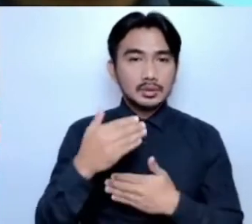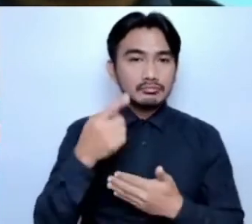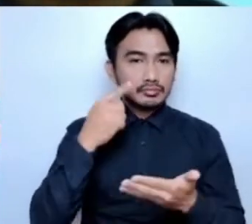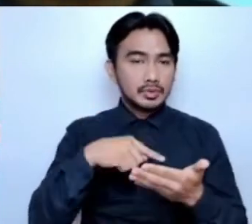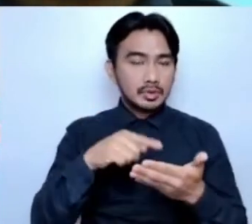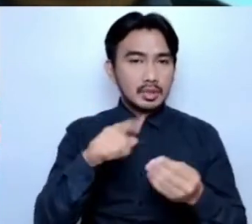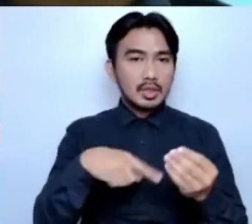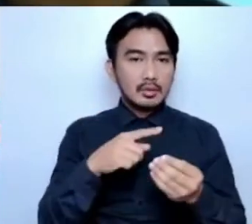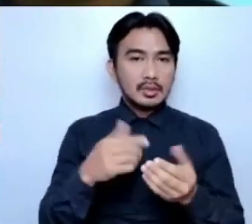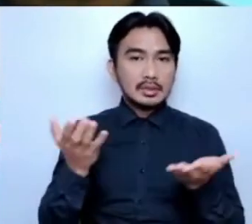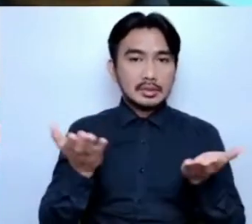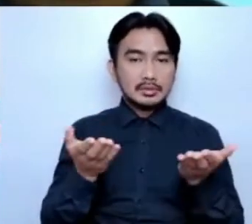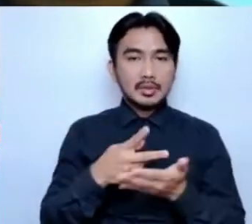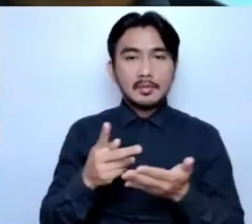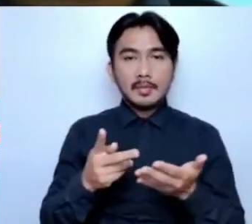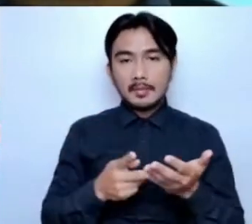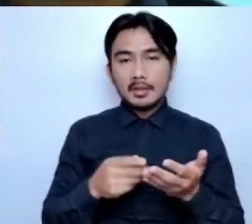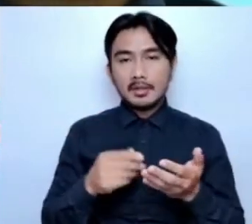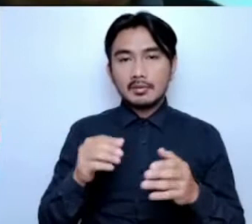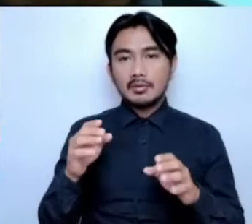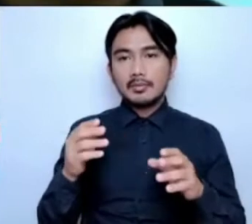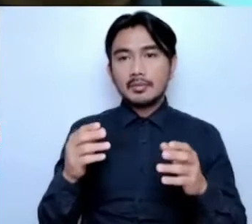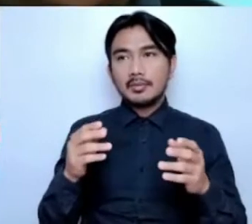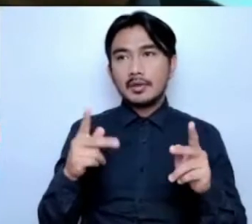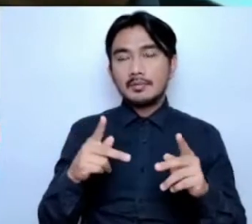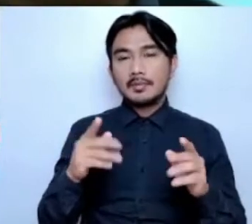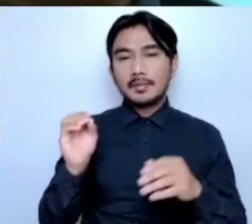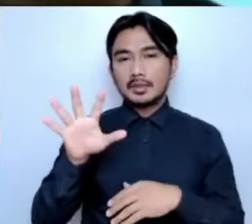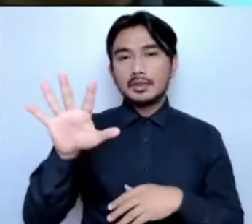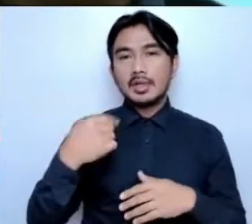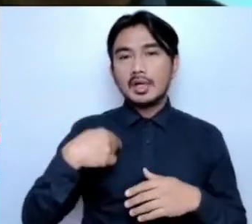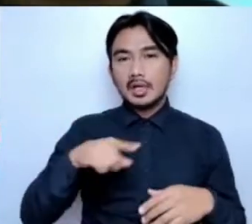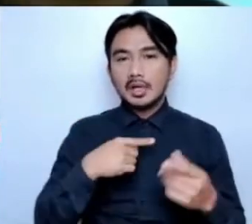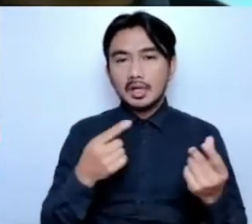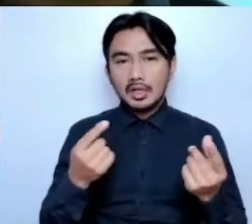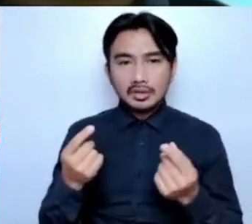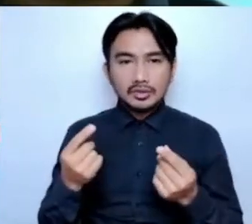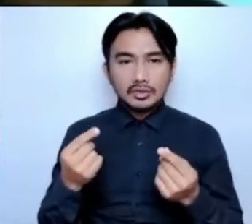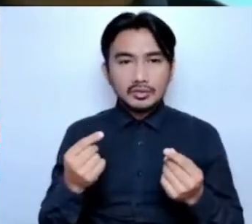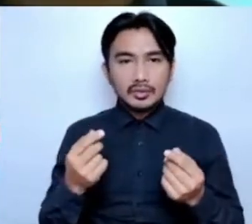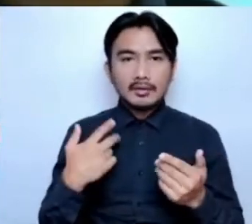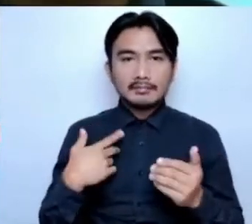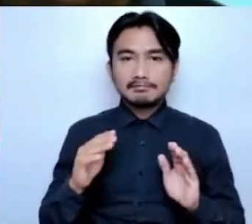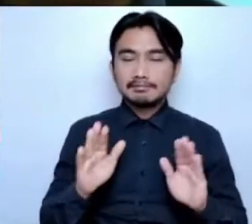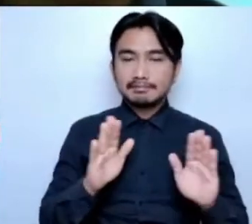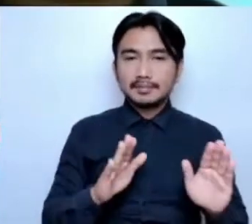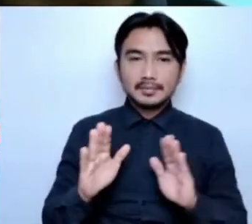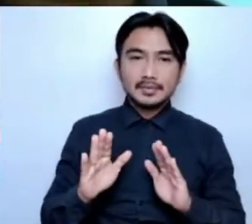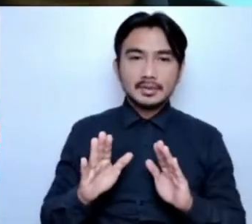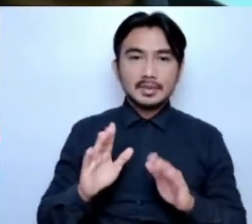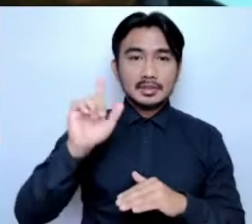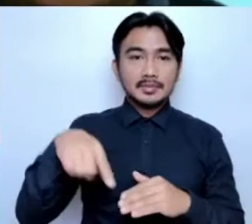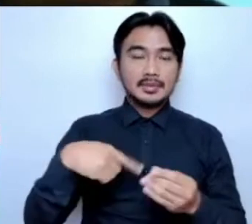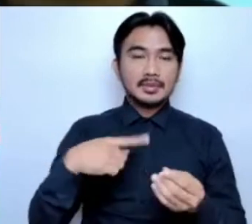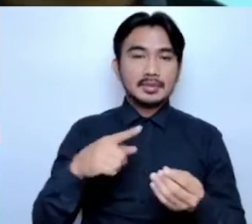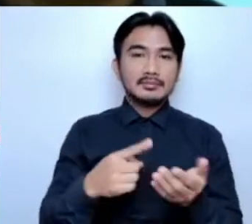presentation because as long as we were able to follow the discussion on the proficient tool, then